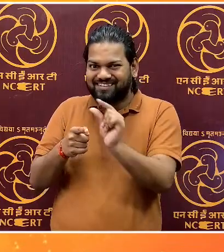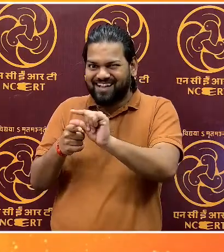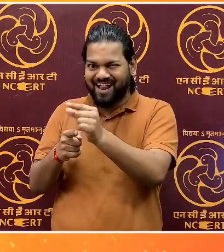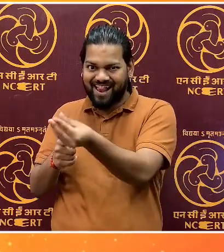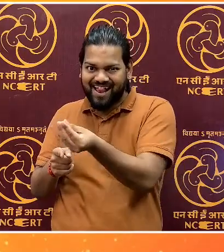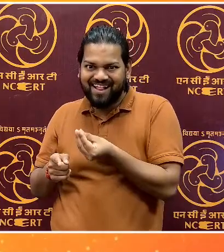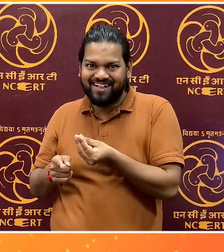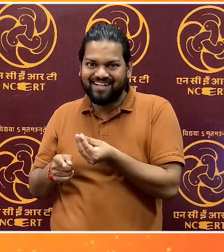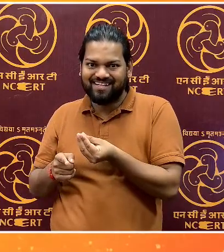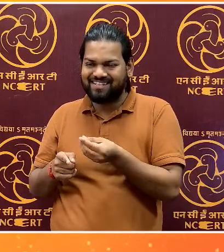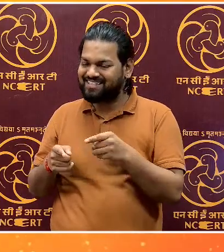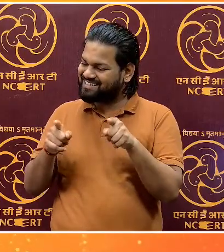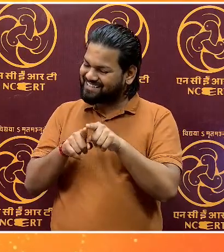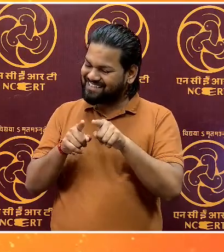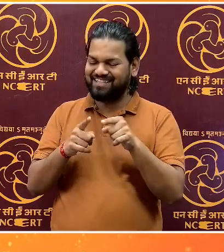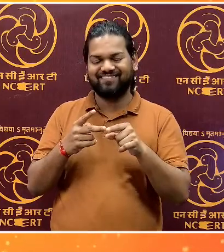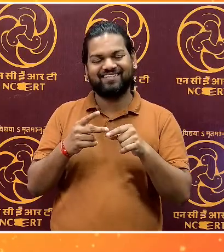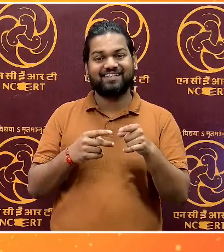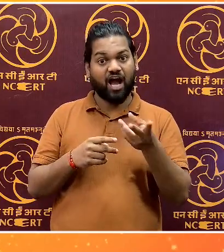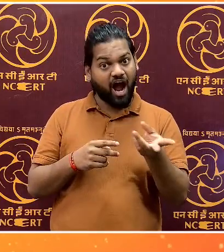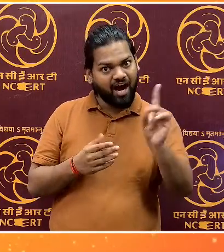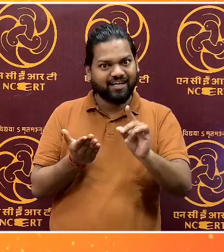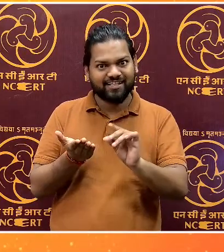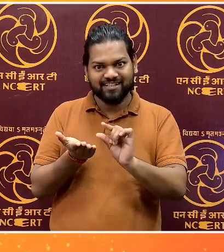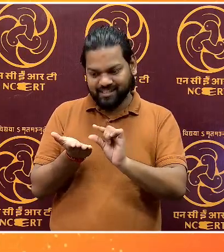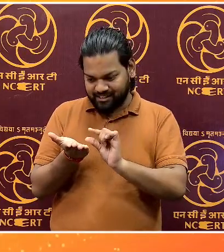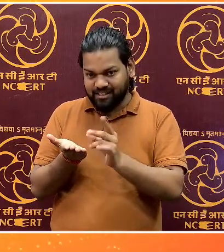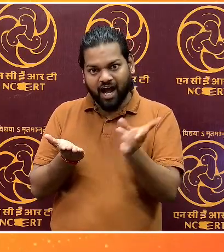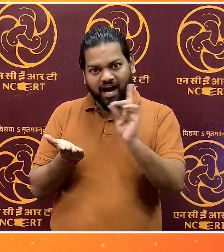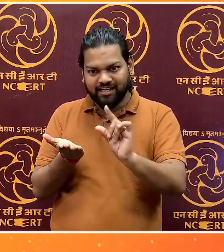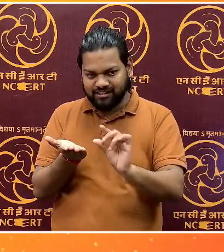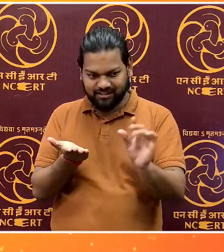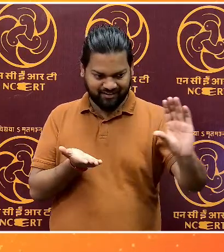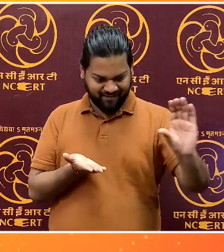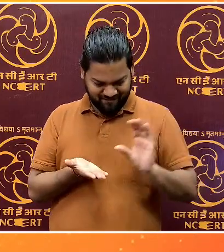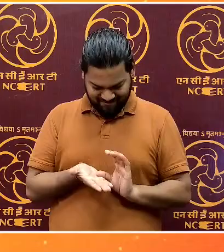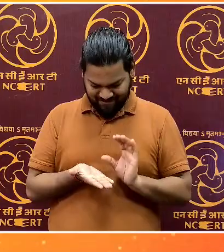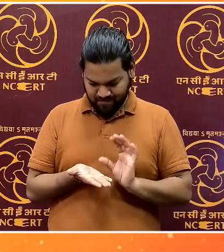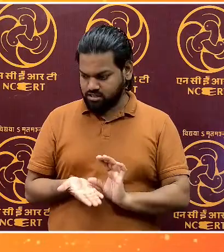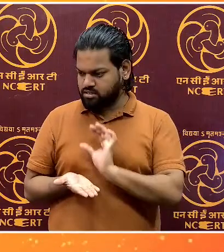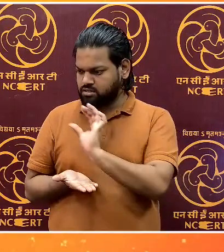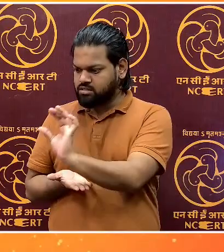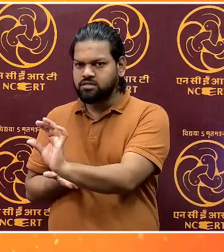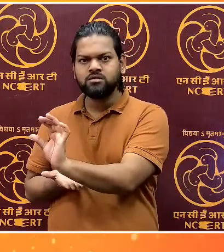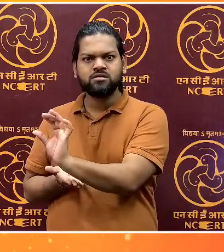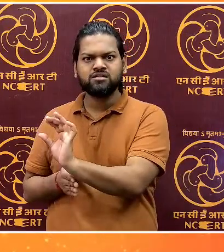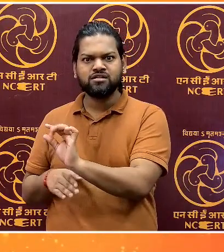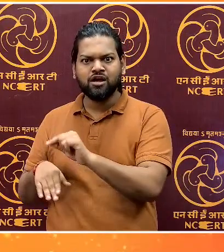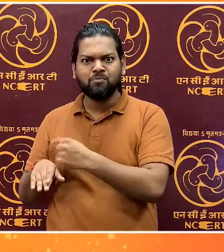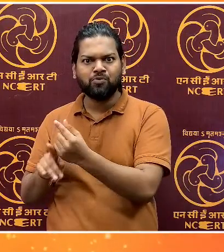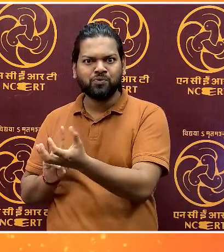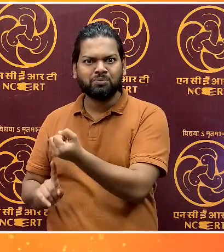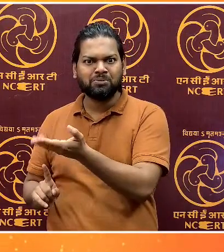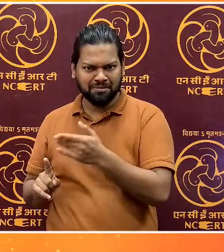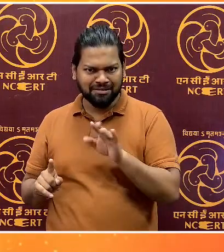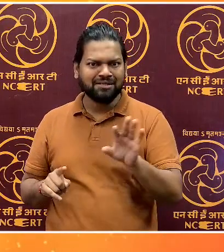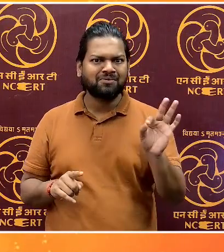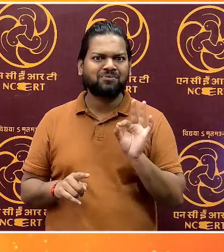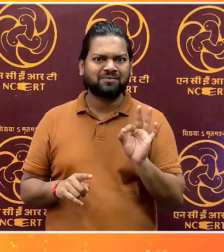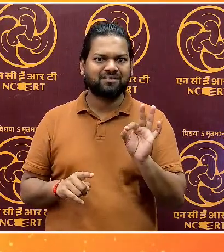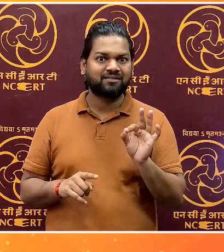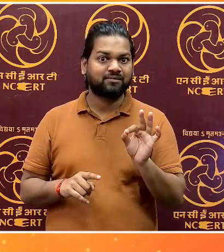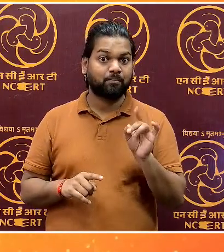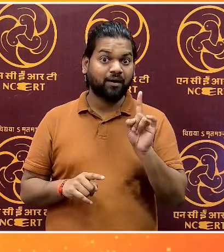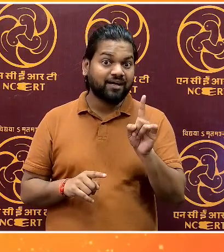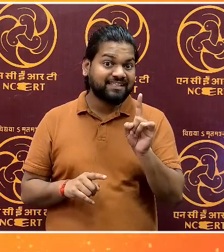So obviously in that case, the reinvestment opportunity will be there in option 1 or in case 1. But the same is not there in case